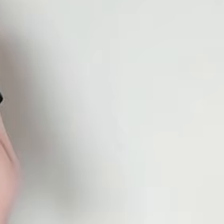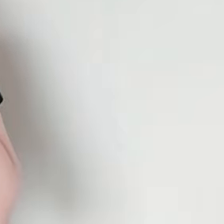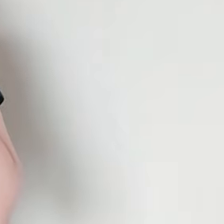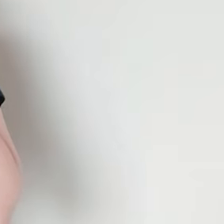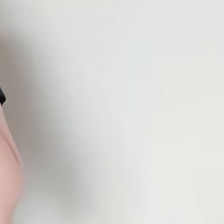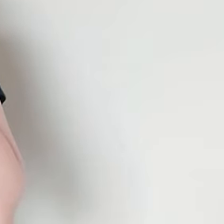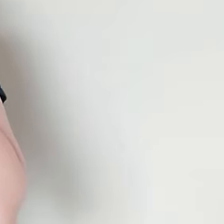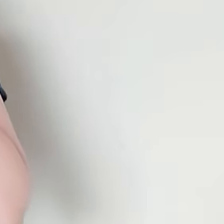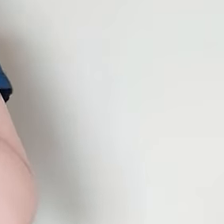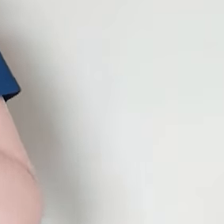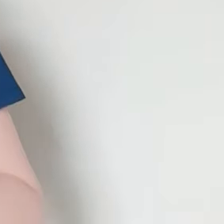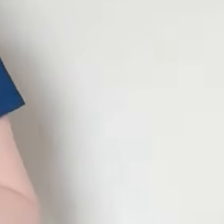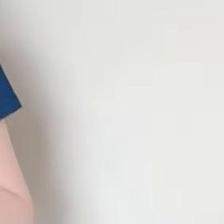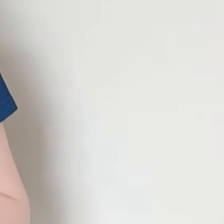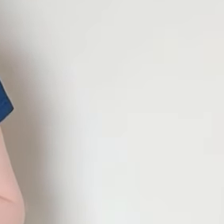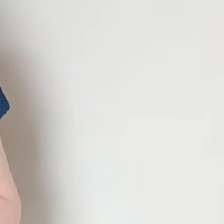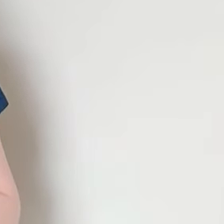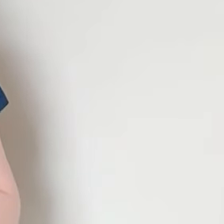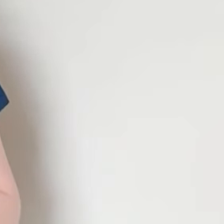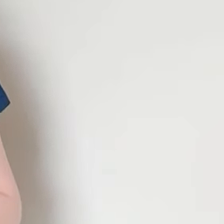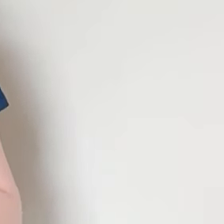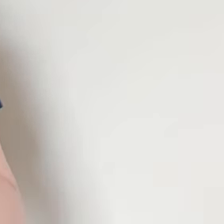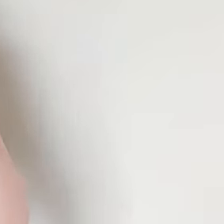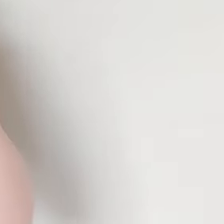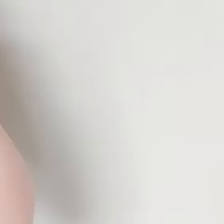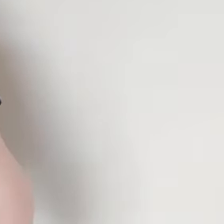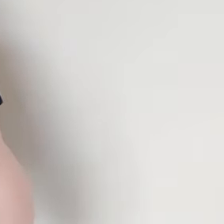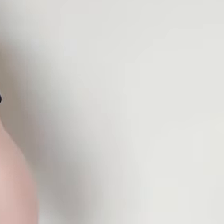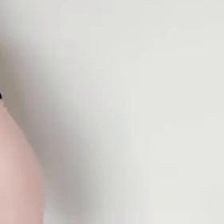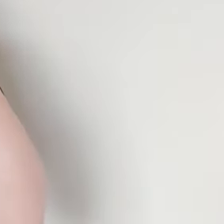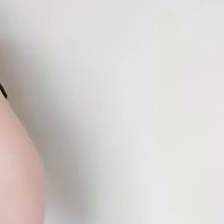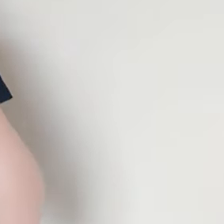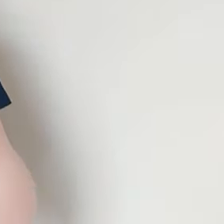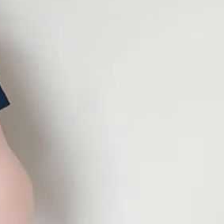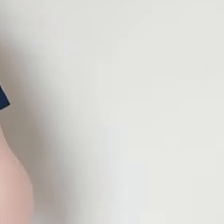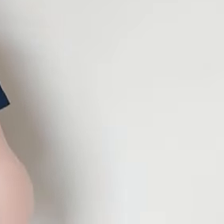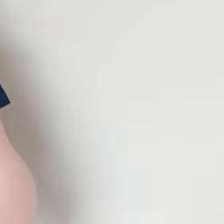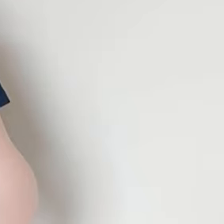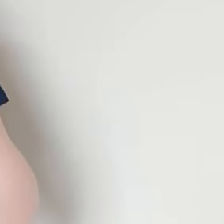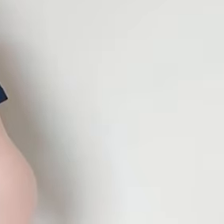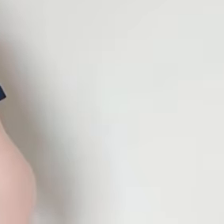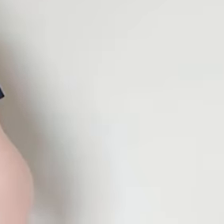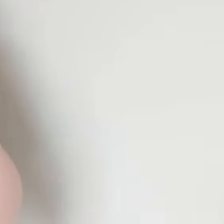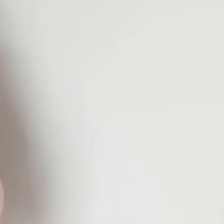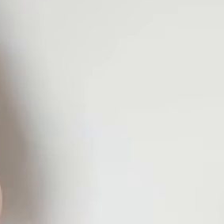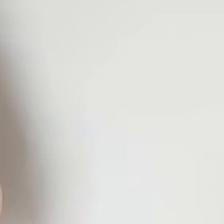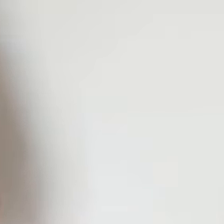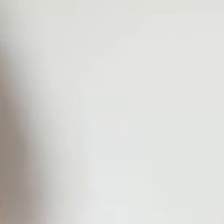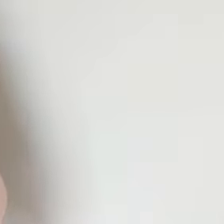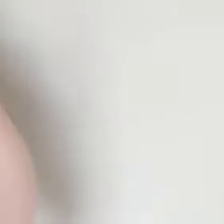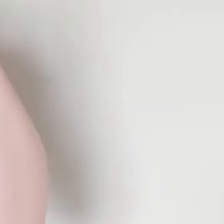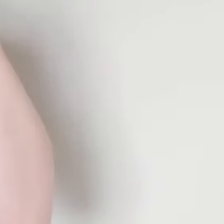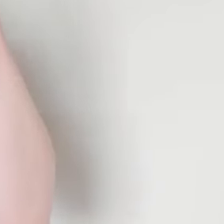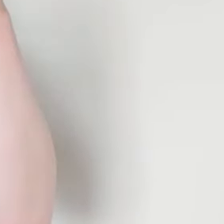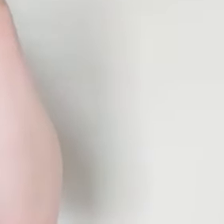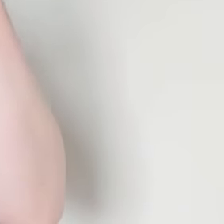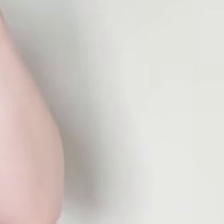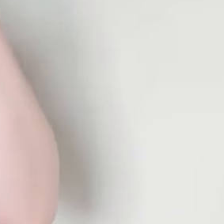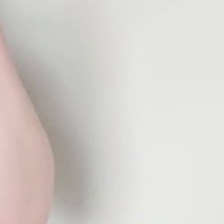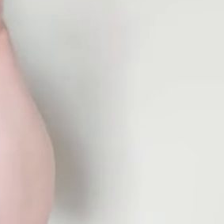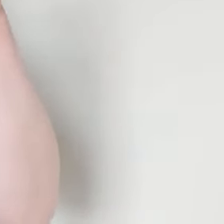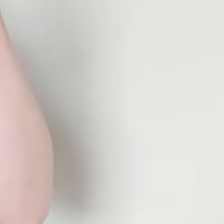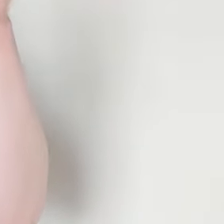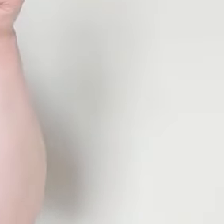man. A person just like you and me. But there was